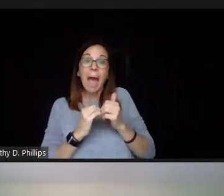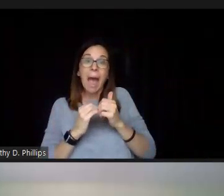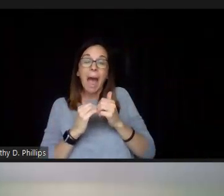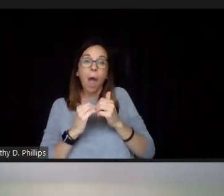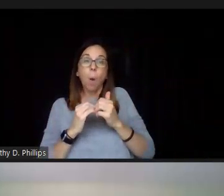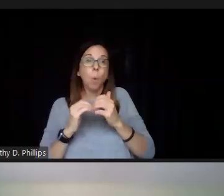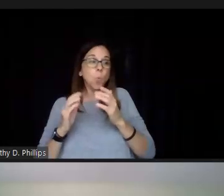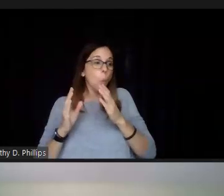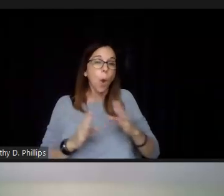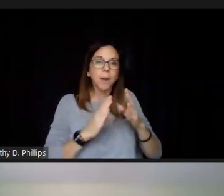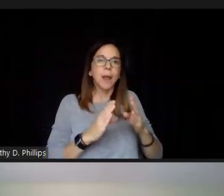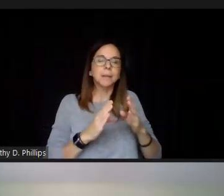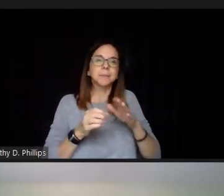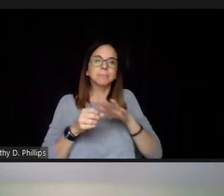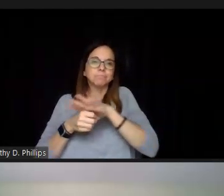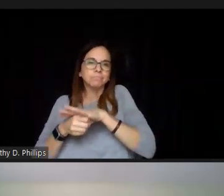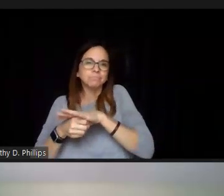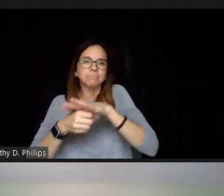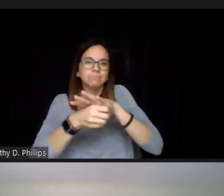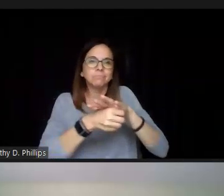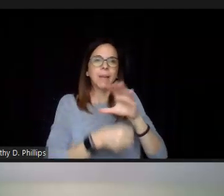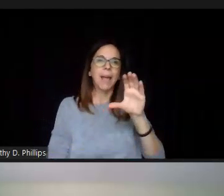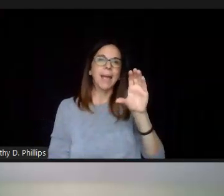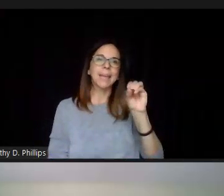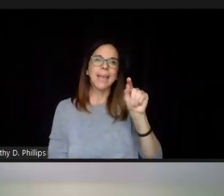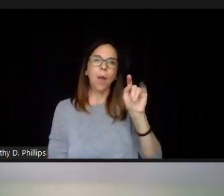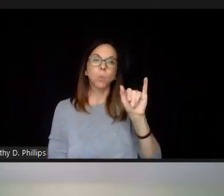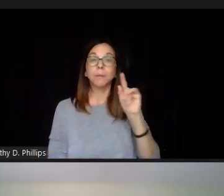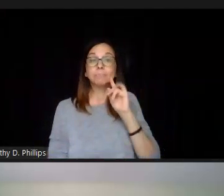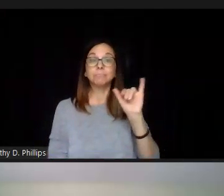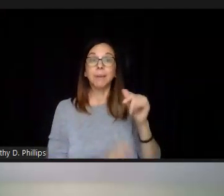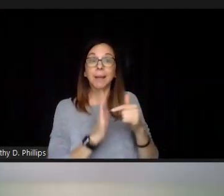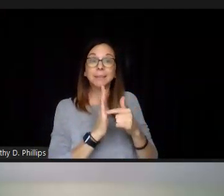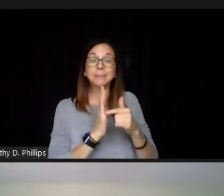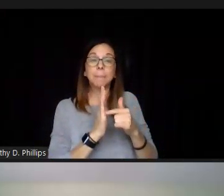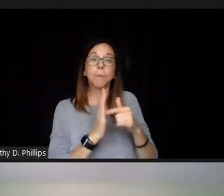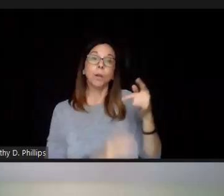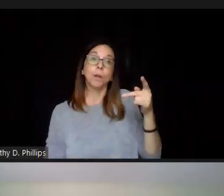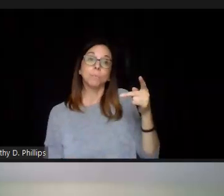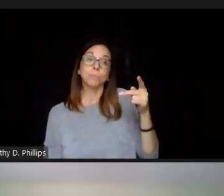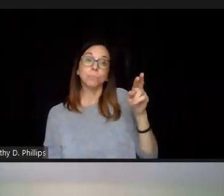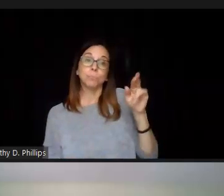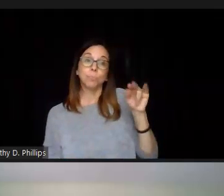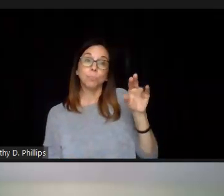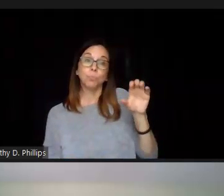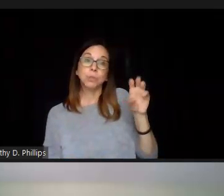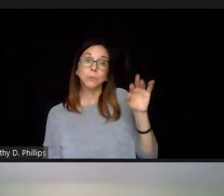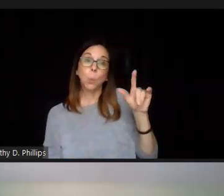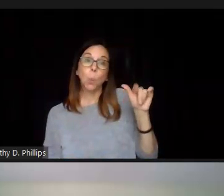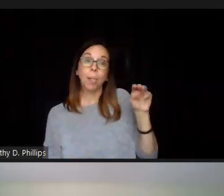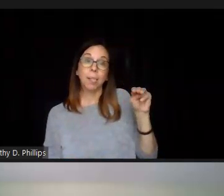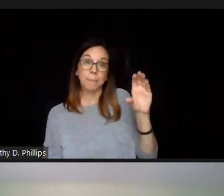very large areas of land. For example, Prince William is a county, right? And it stretches all the way from the Potomac